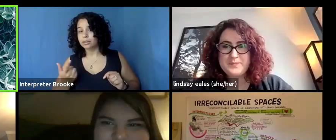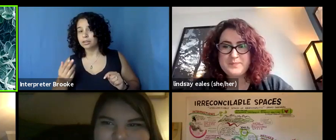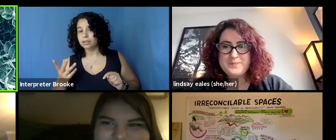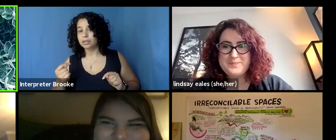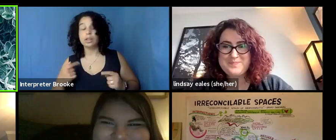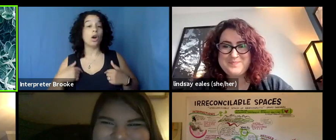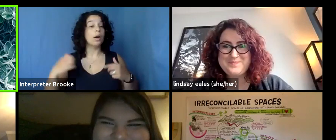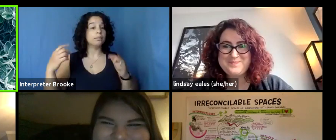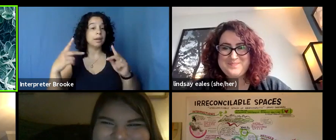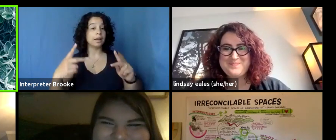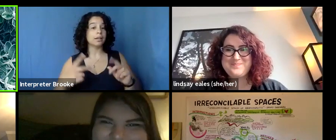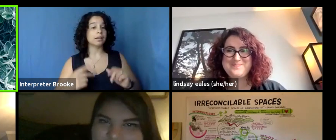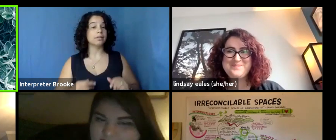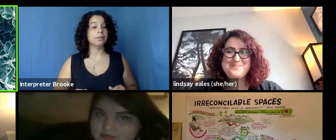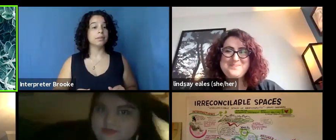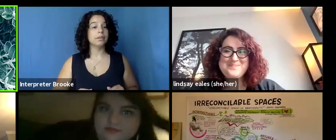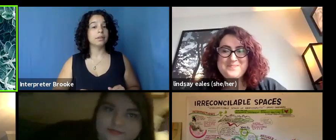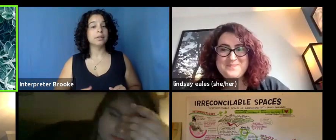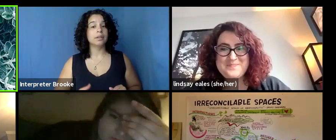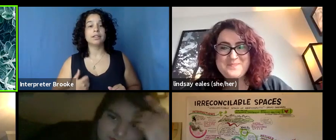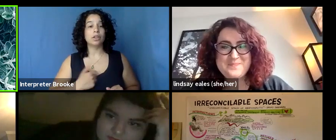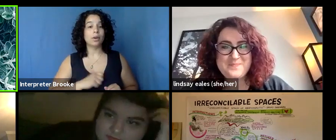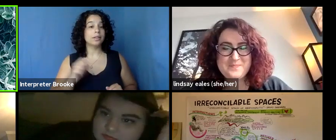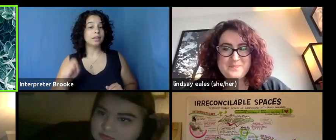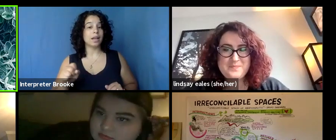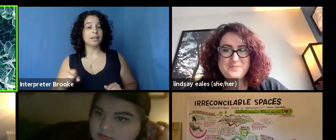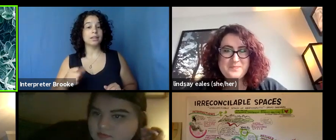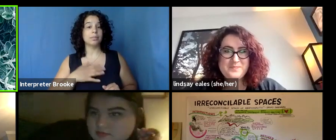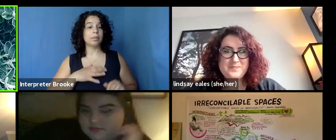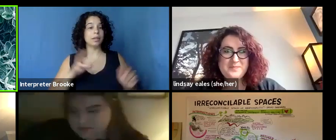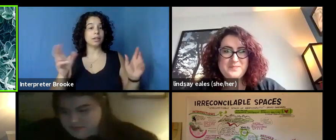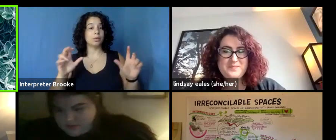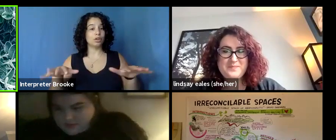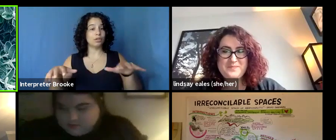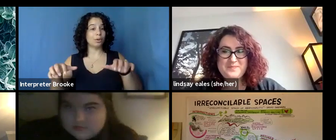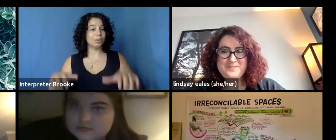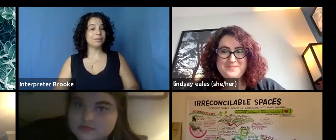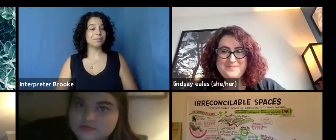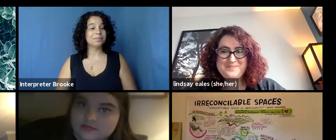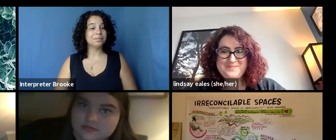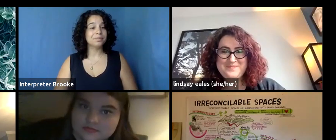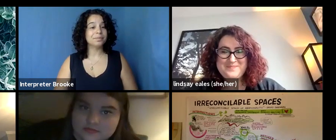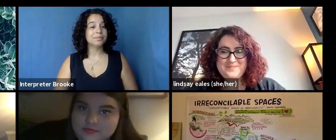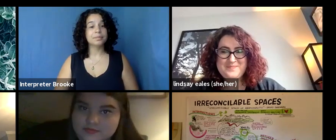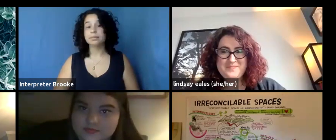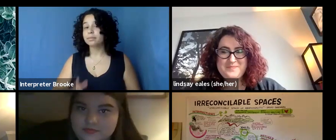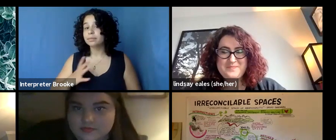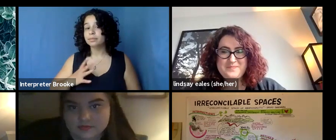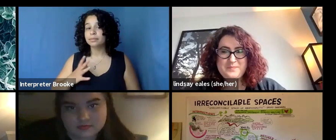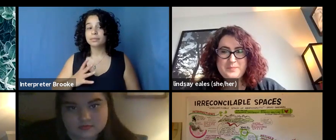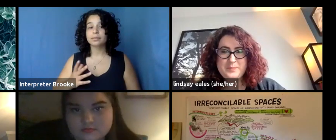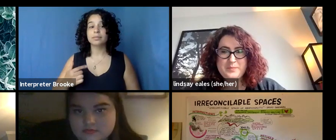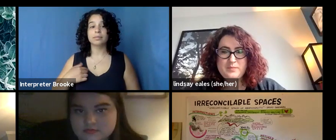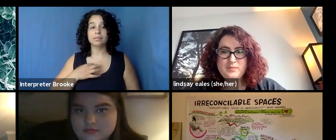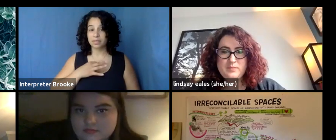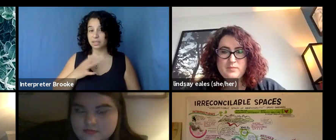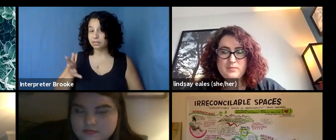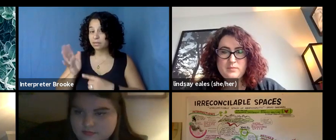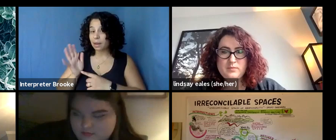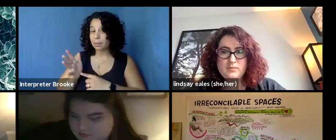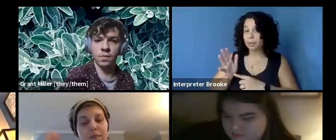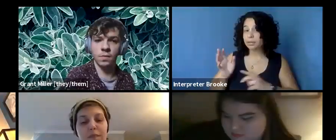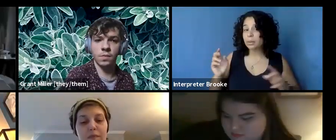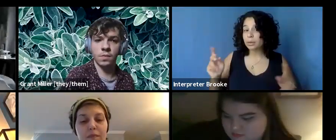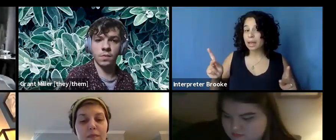back. Five, sorry, yeah, my computer froze. No, that's fine. I just want to make sure five is okay because I think we